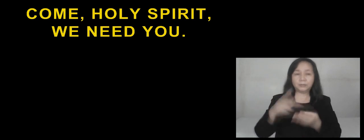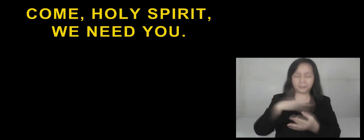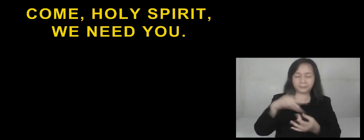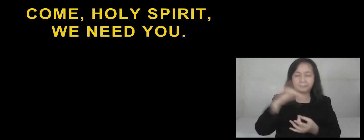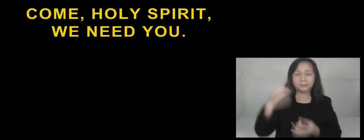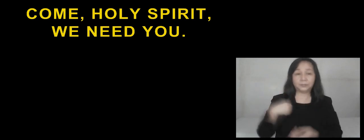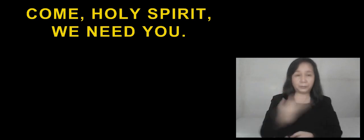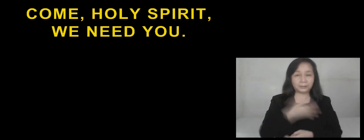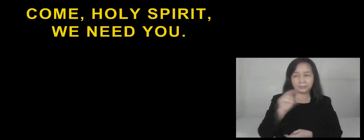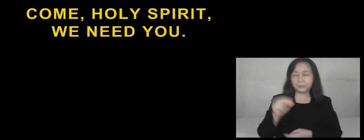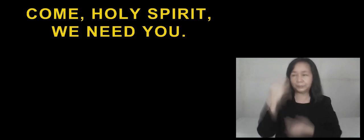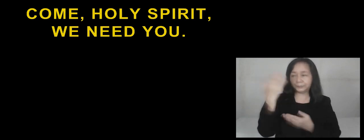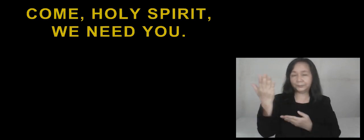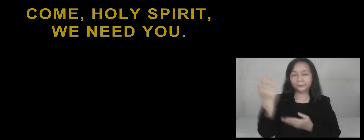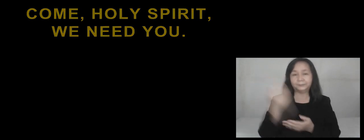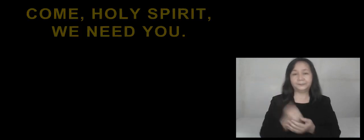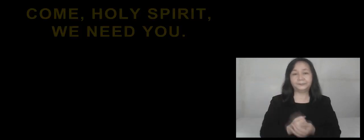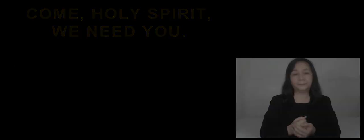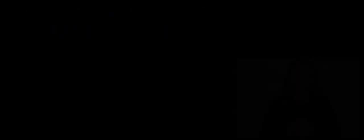Come, Holy Spirit, we need you.